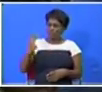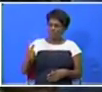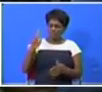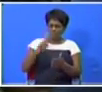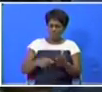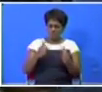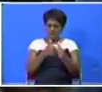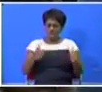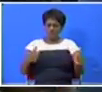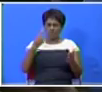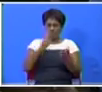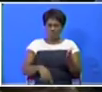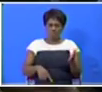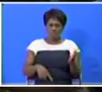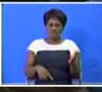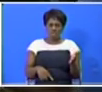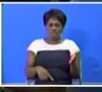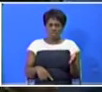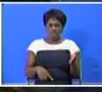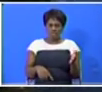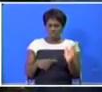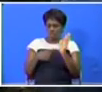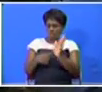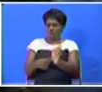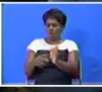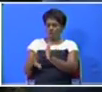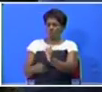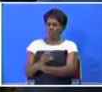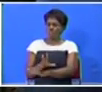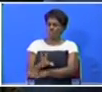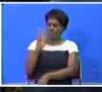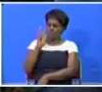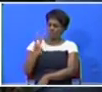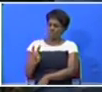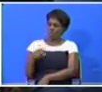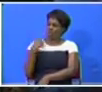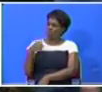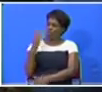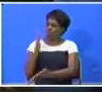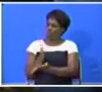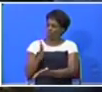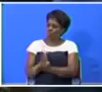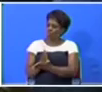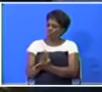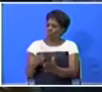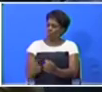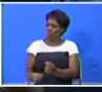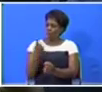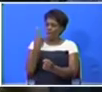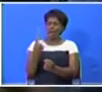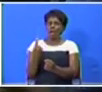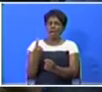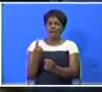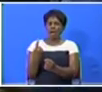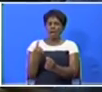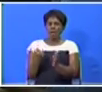present. So we also will give videos. So then you can look at them and see who are carrying maybe bigger rungus.